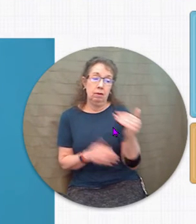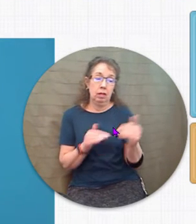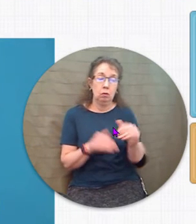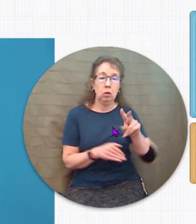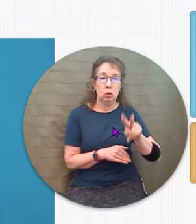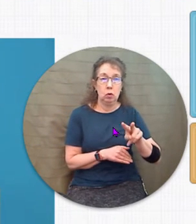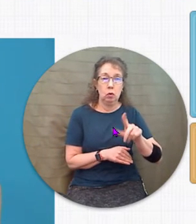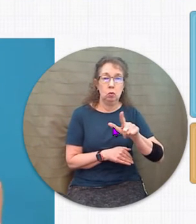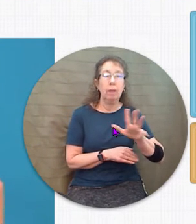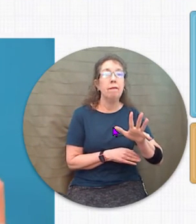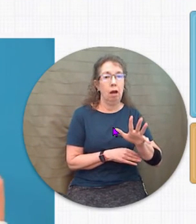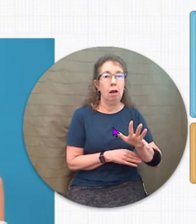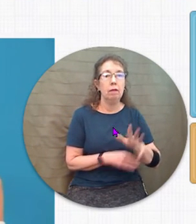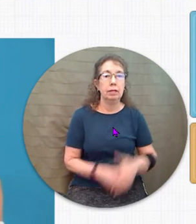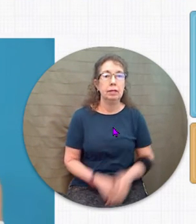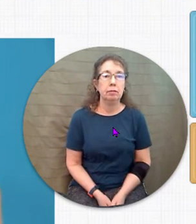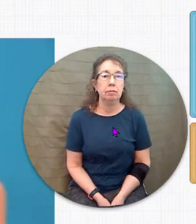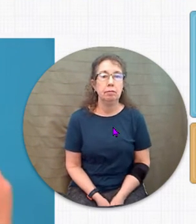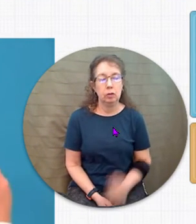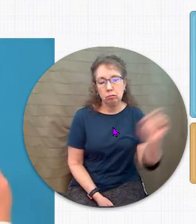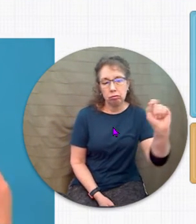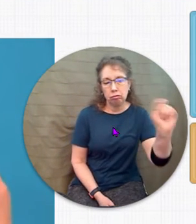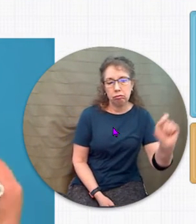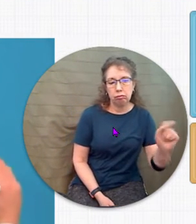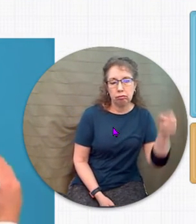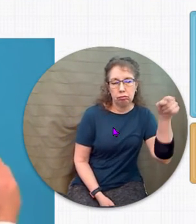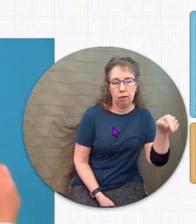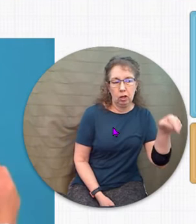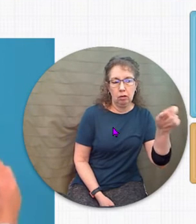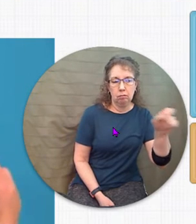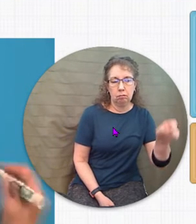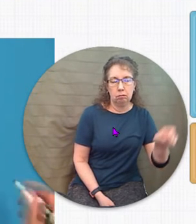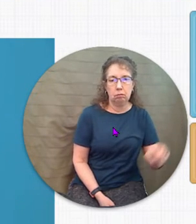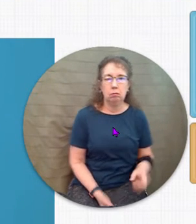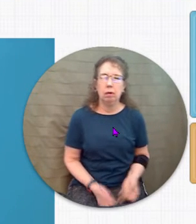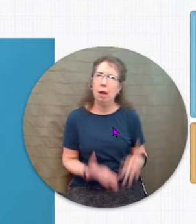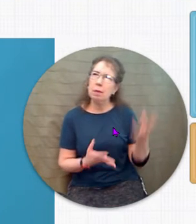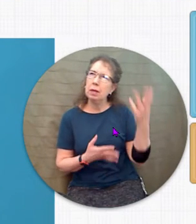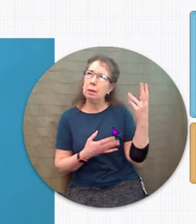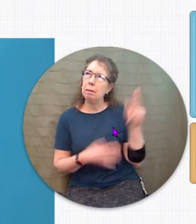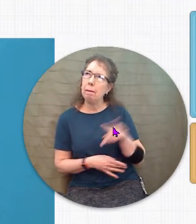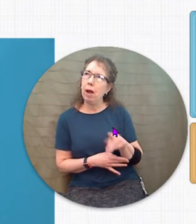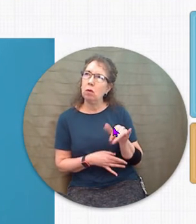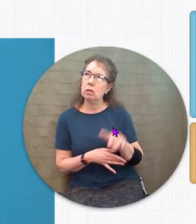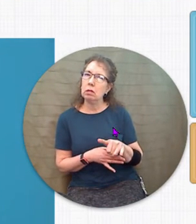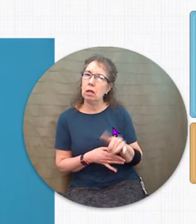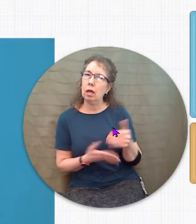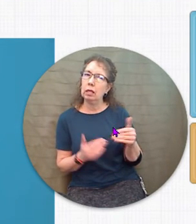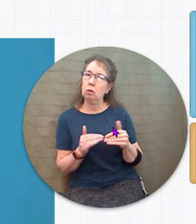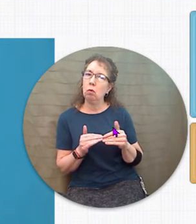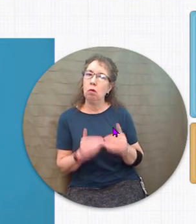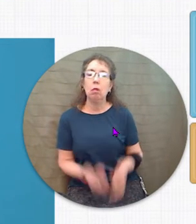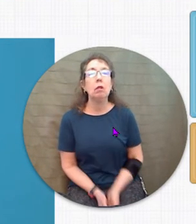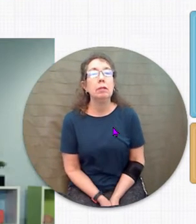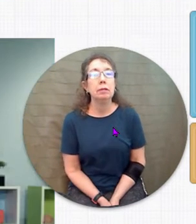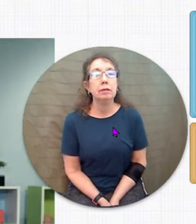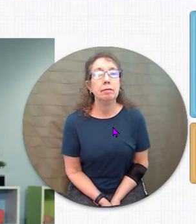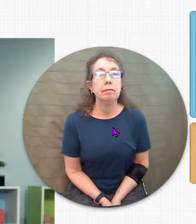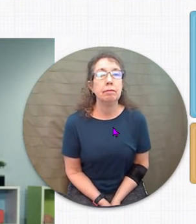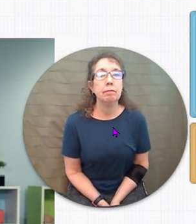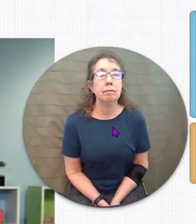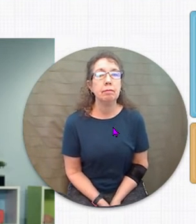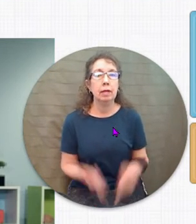right, so I'm going to write this off to the side. Then I'm going to think about how many pounds that is. All right, so let me